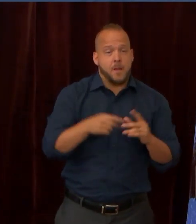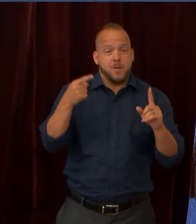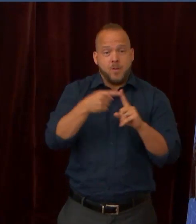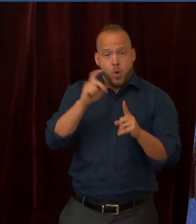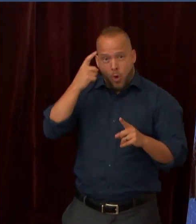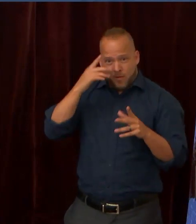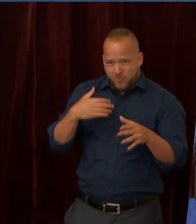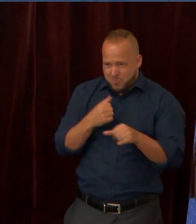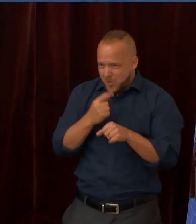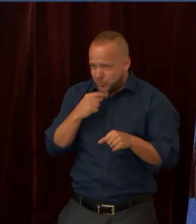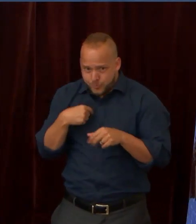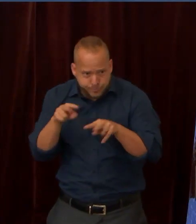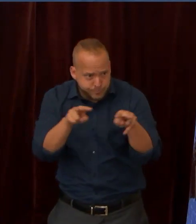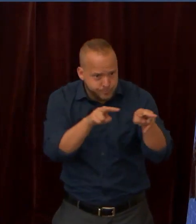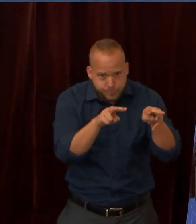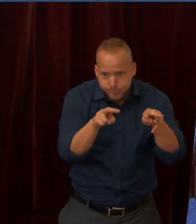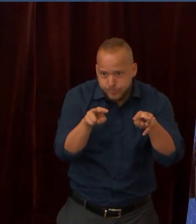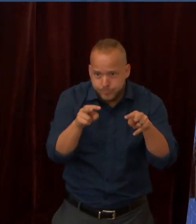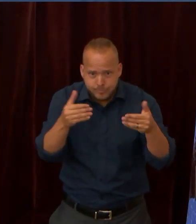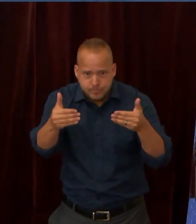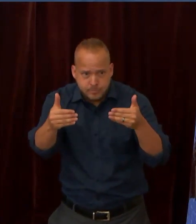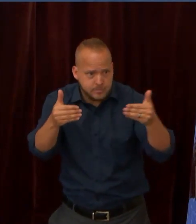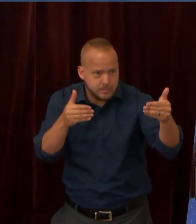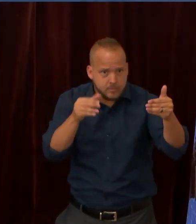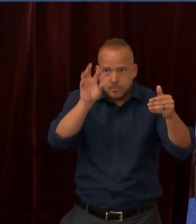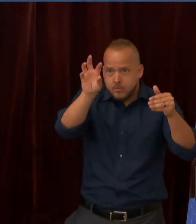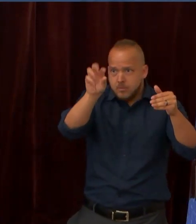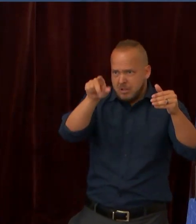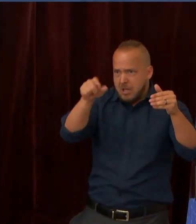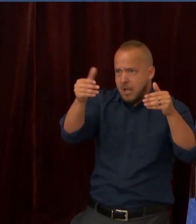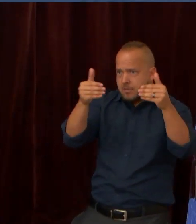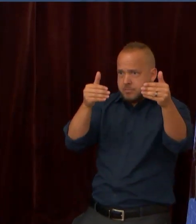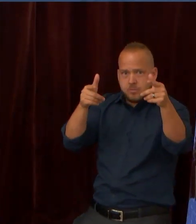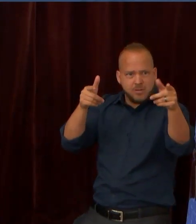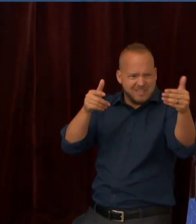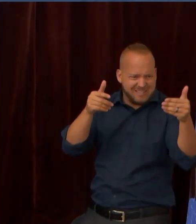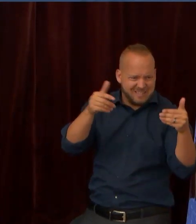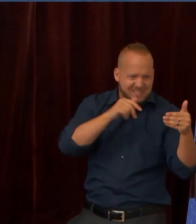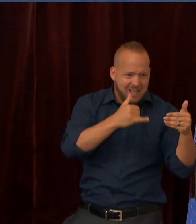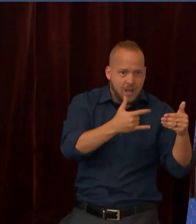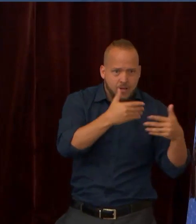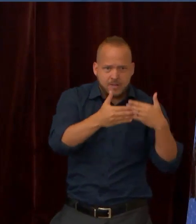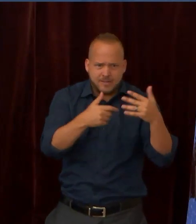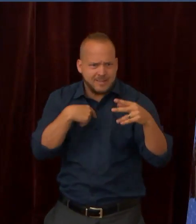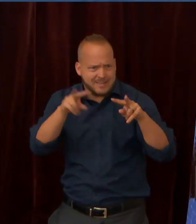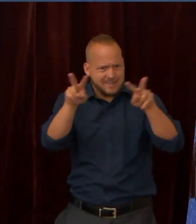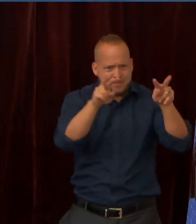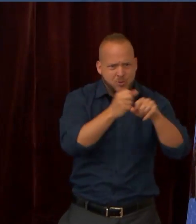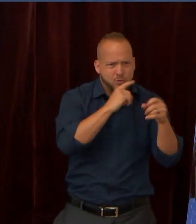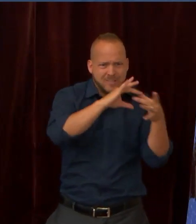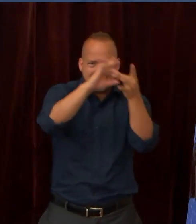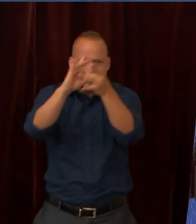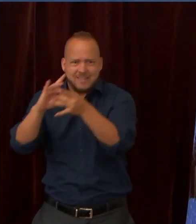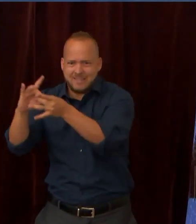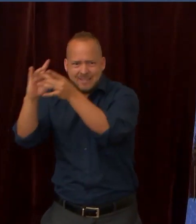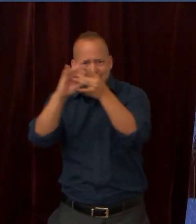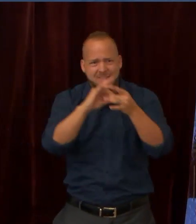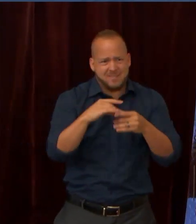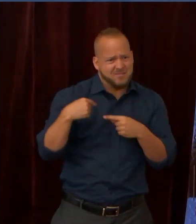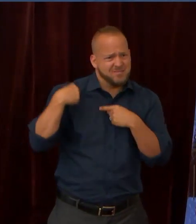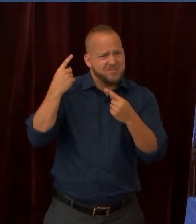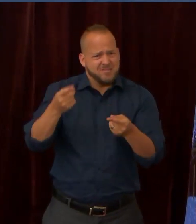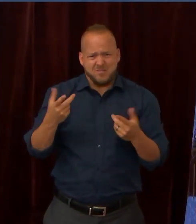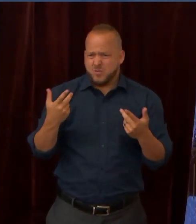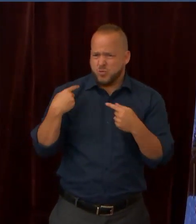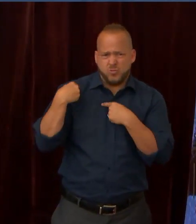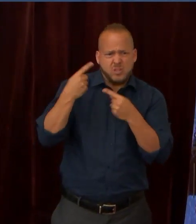because Washingtonians have been very diligent and largely successful. Look, we got to realize kind of where we are on this journey.